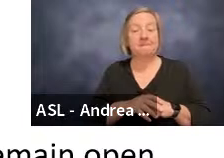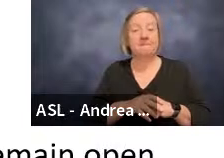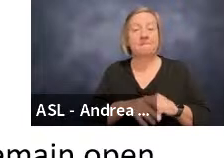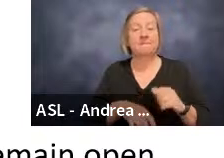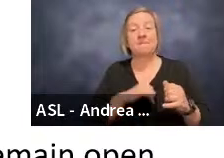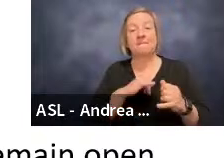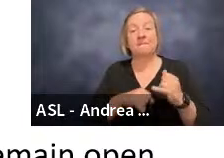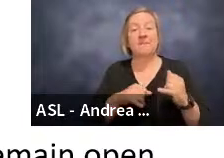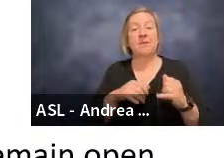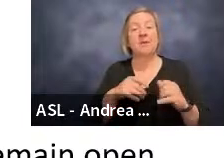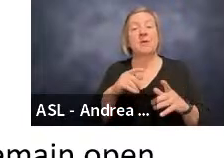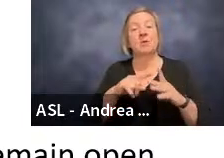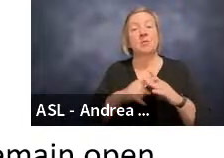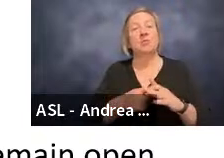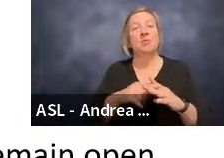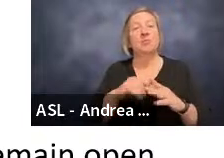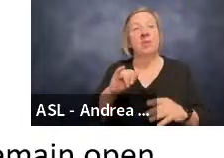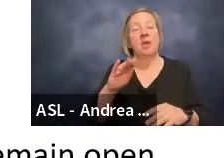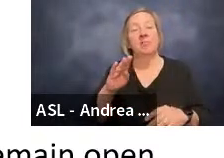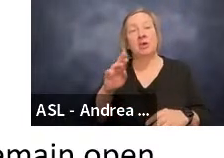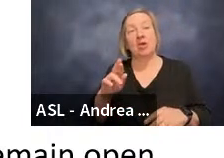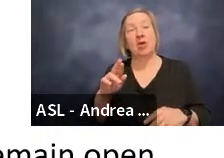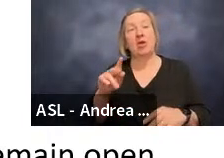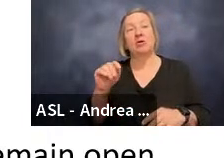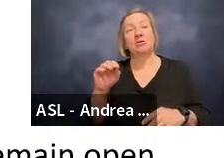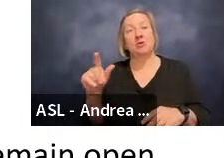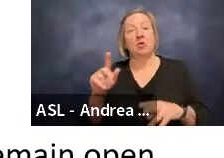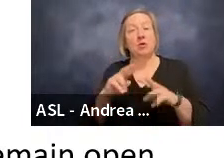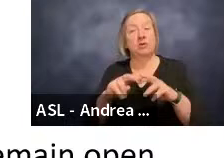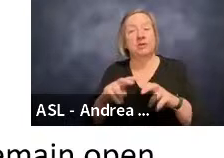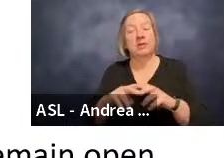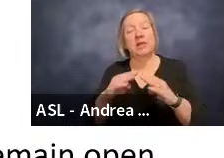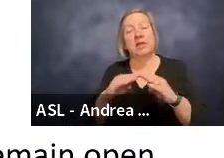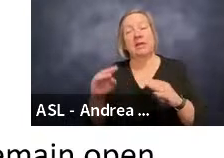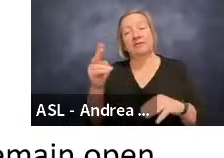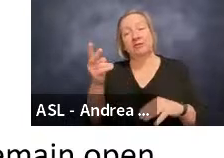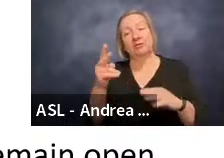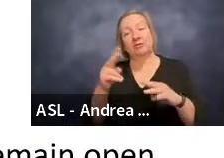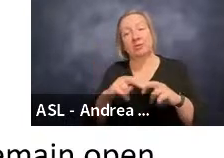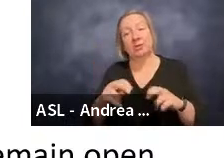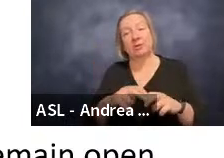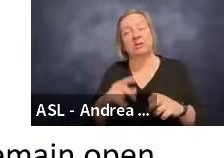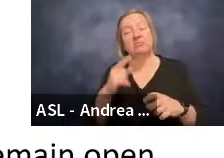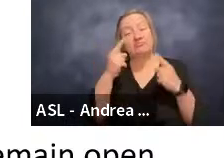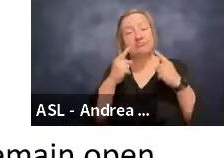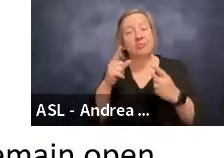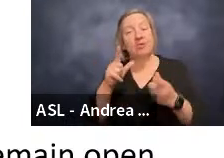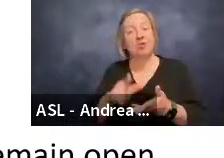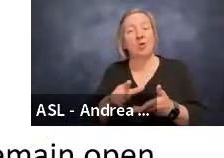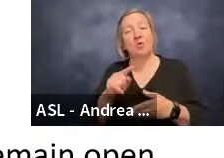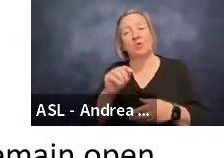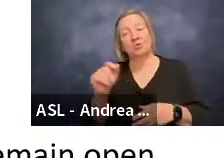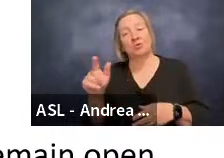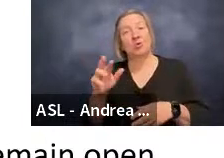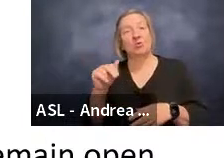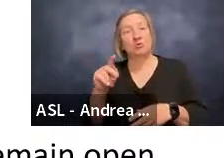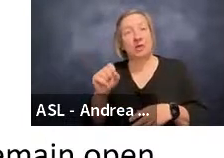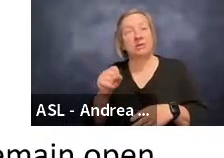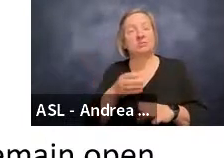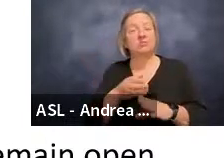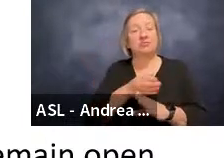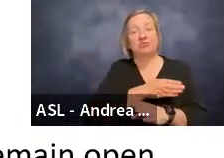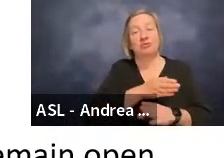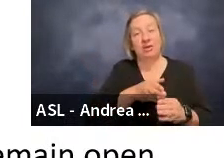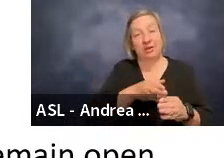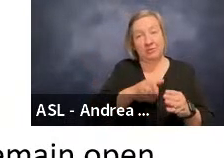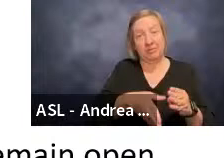Finally, preliminary IBR tolling analysis, that's really that level 2 analysis, has considered the lower toll rates during pre-completion period, as well as